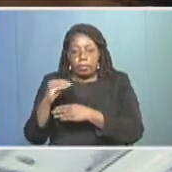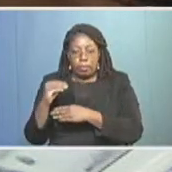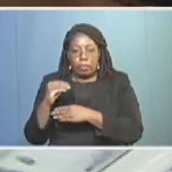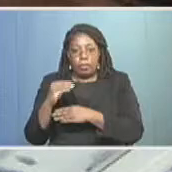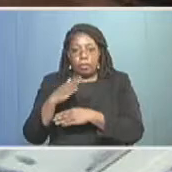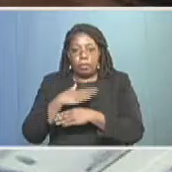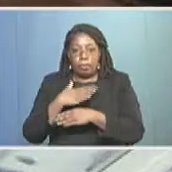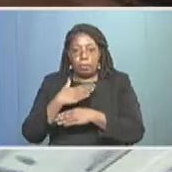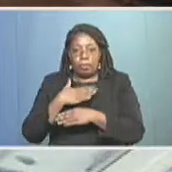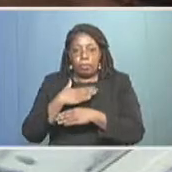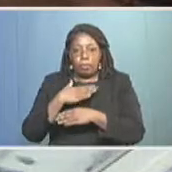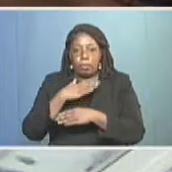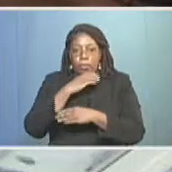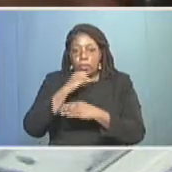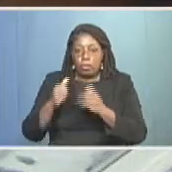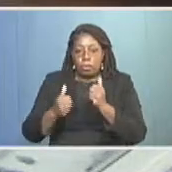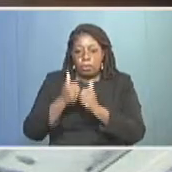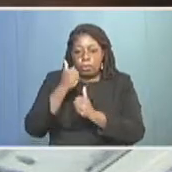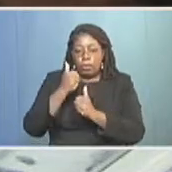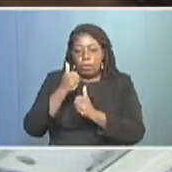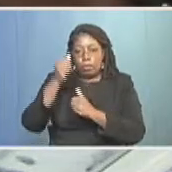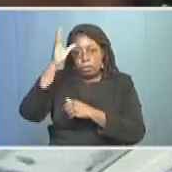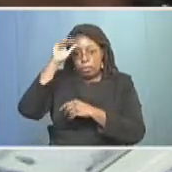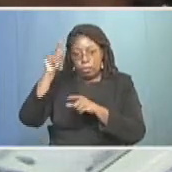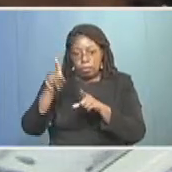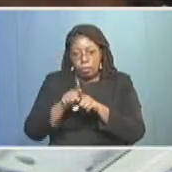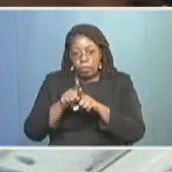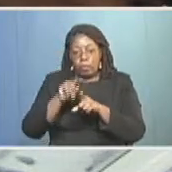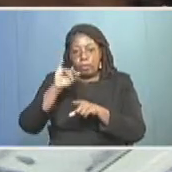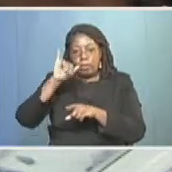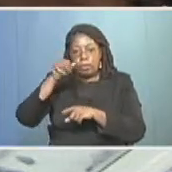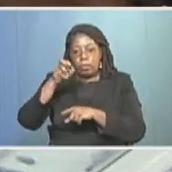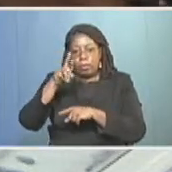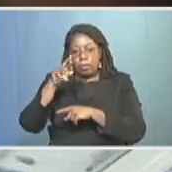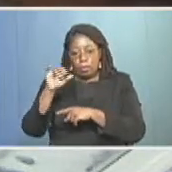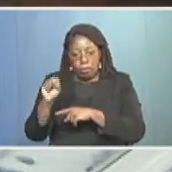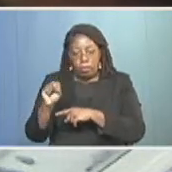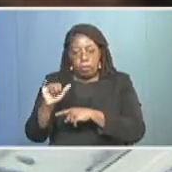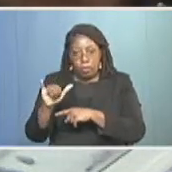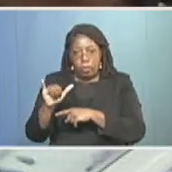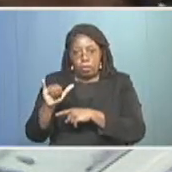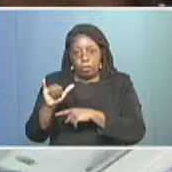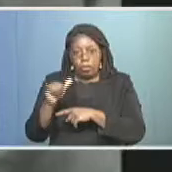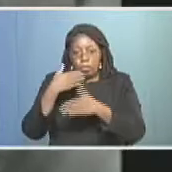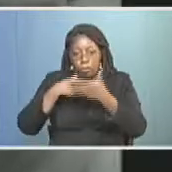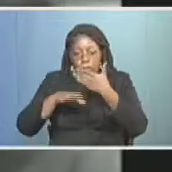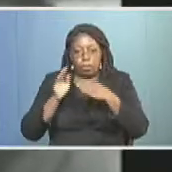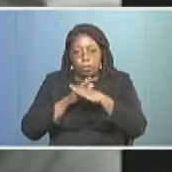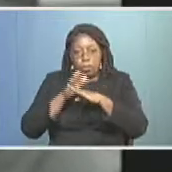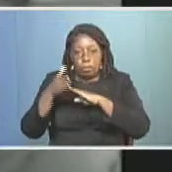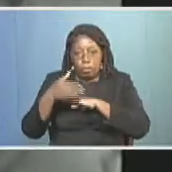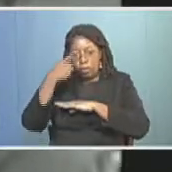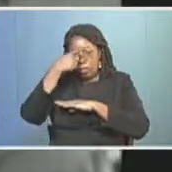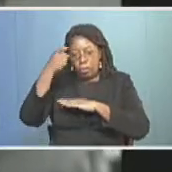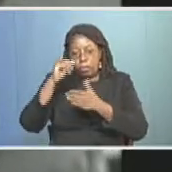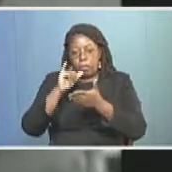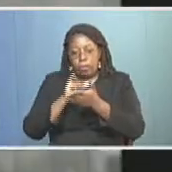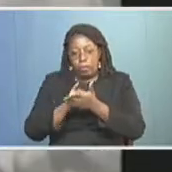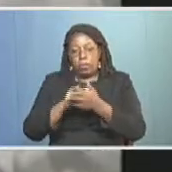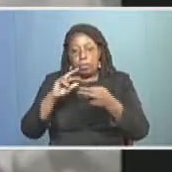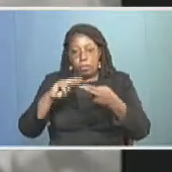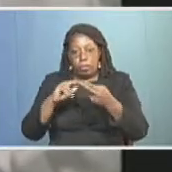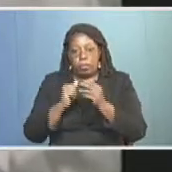my oldest brother, Jerry, was actually born in Jamaica as a result of that relationship. Due to